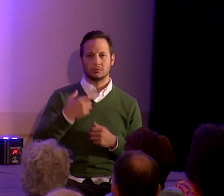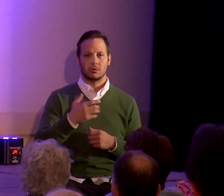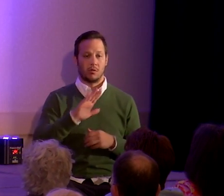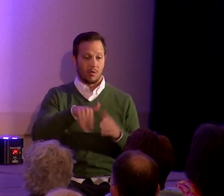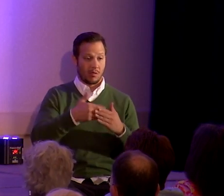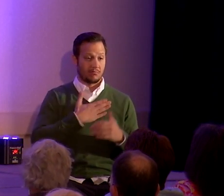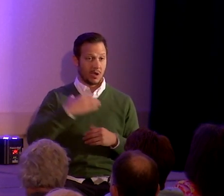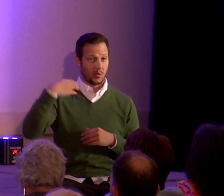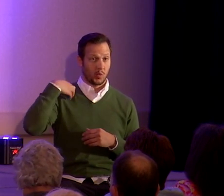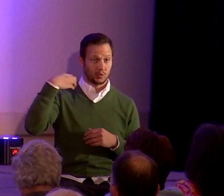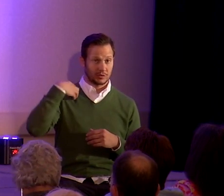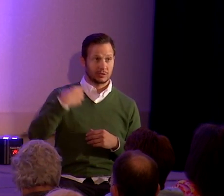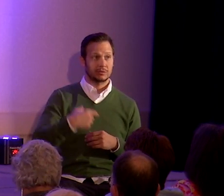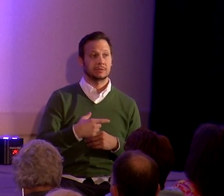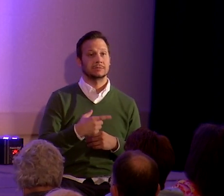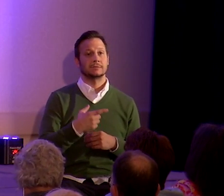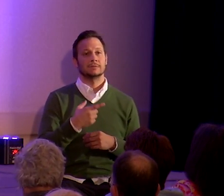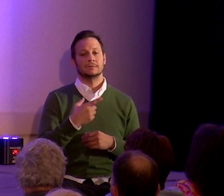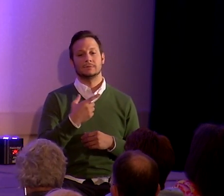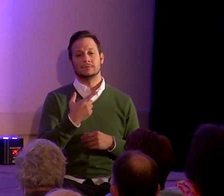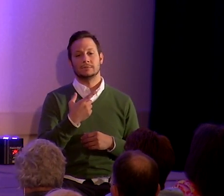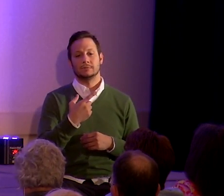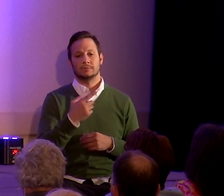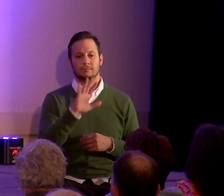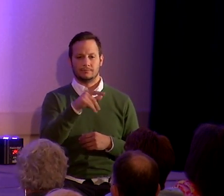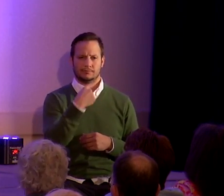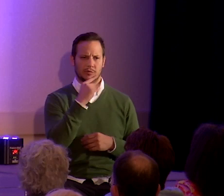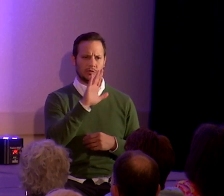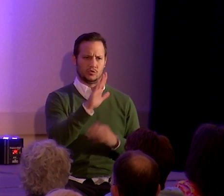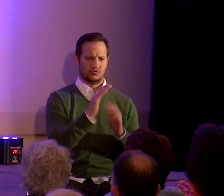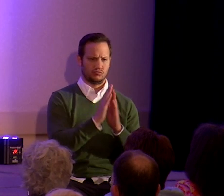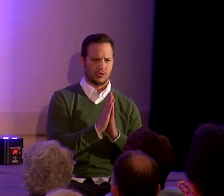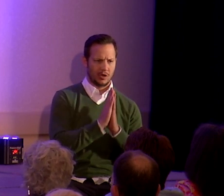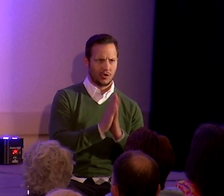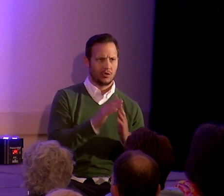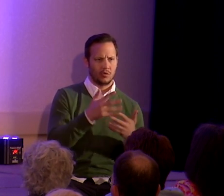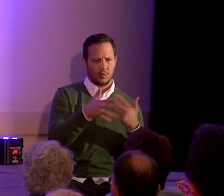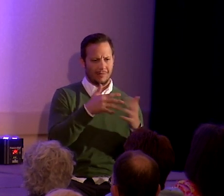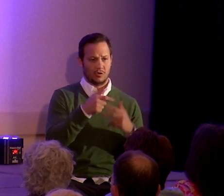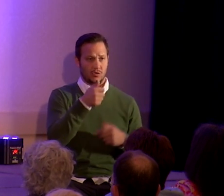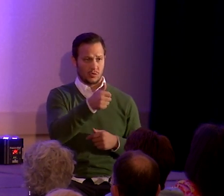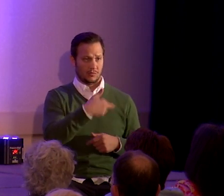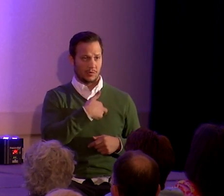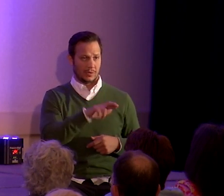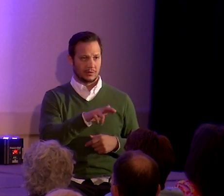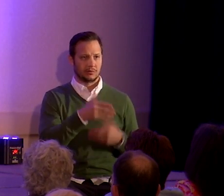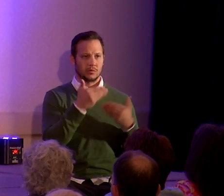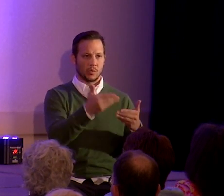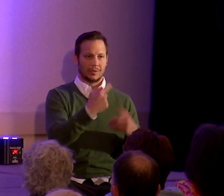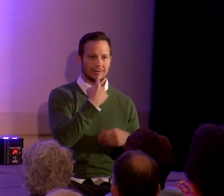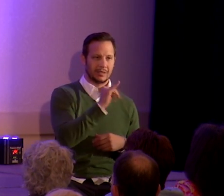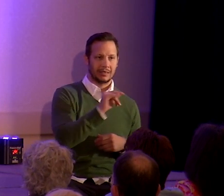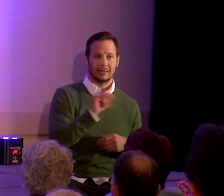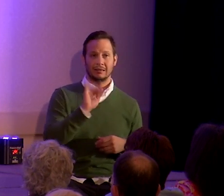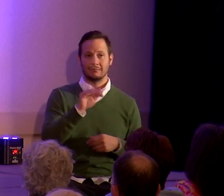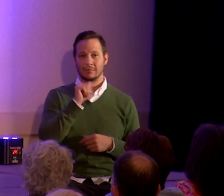that, you know, say your own prayer in your own particular way if you happen to be religious. If not, you don't have to. But it's more a